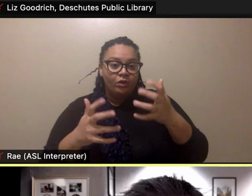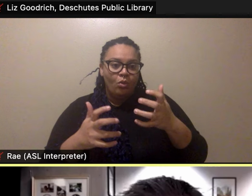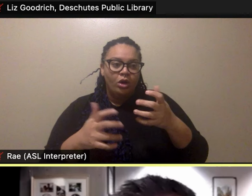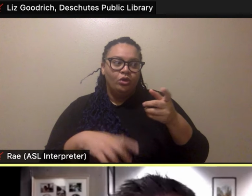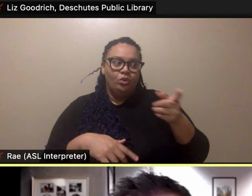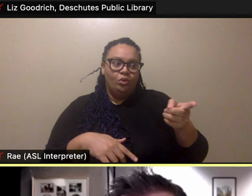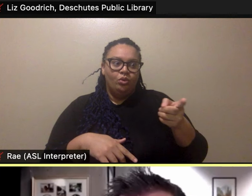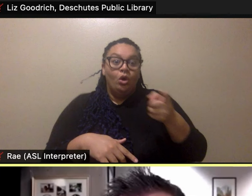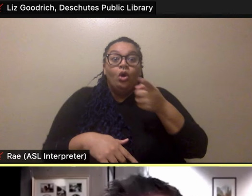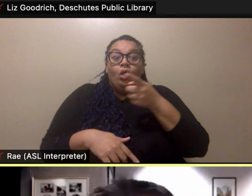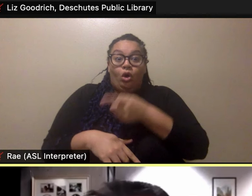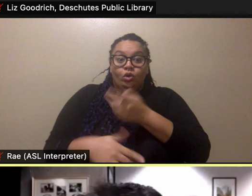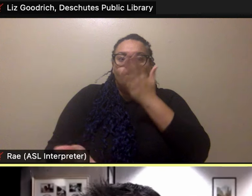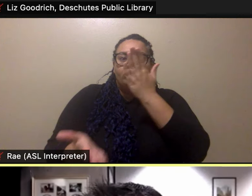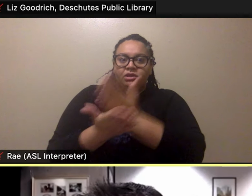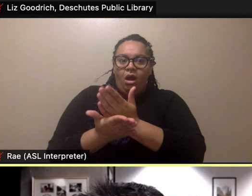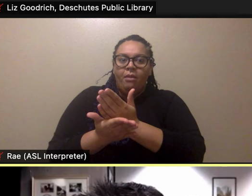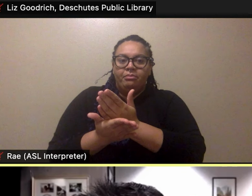seeing